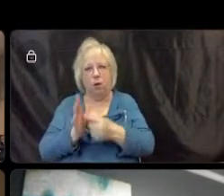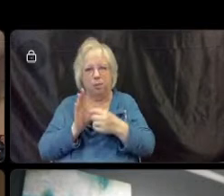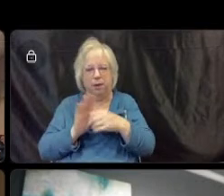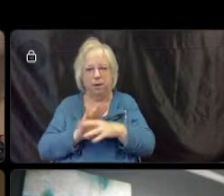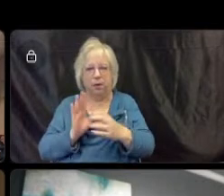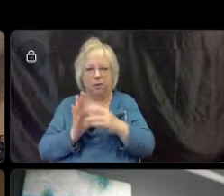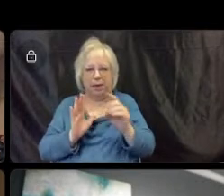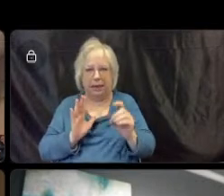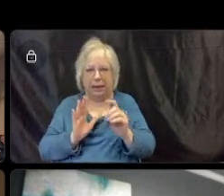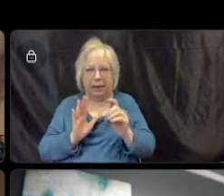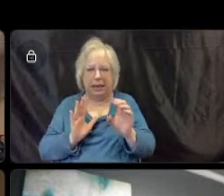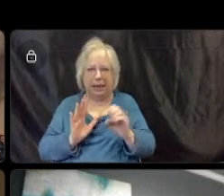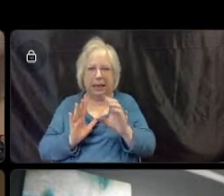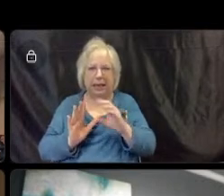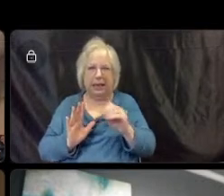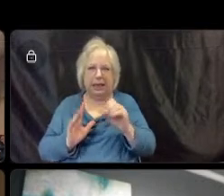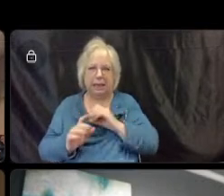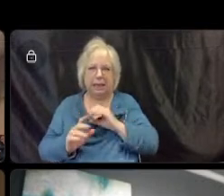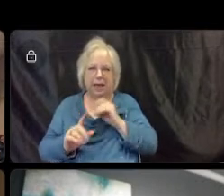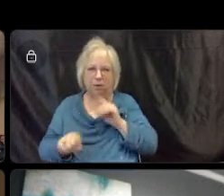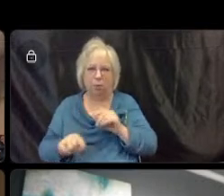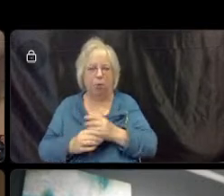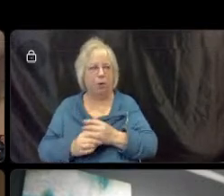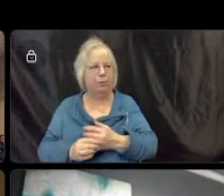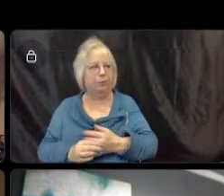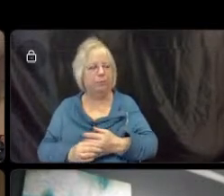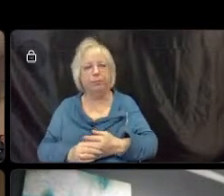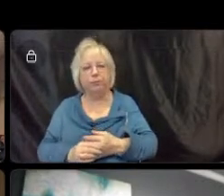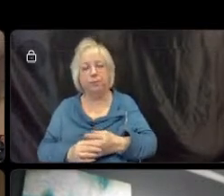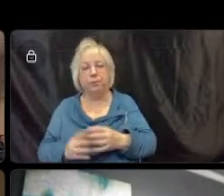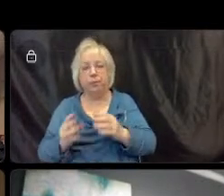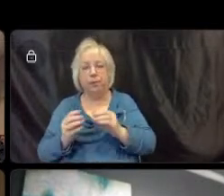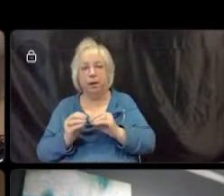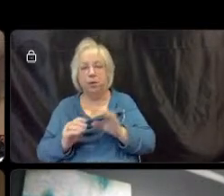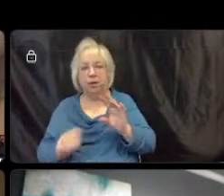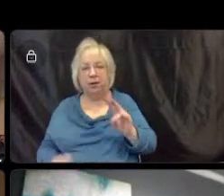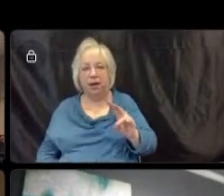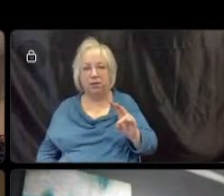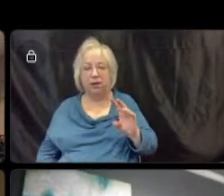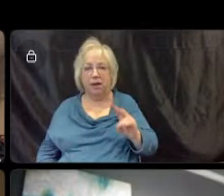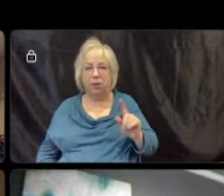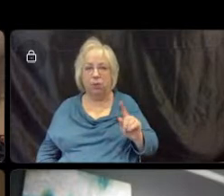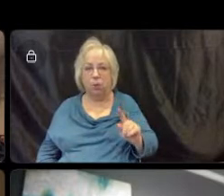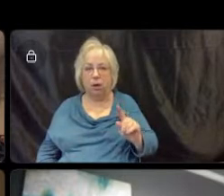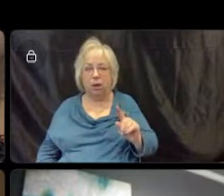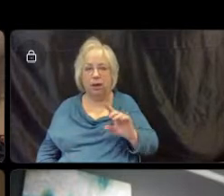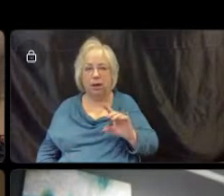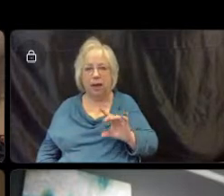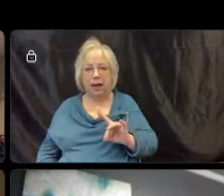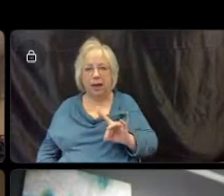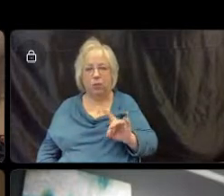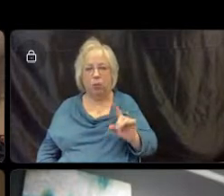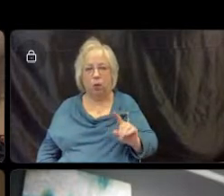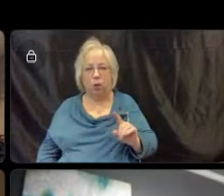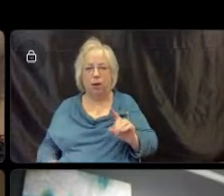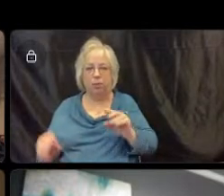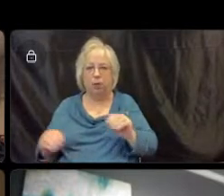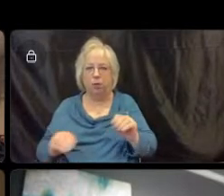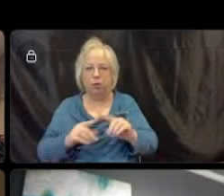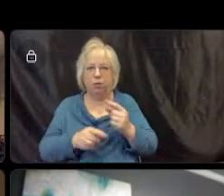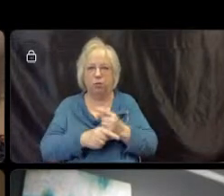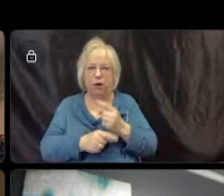report. We are moving items 7, 7.1, 8, and 8.1 to the regular